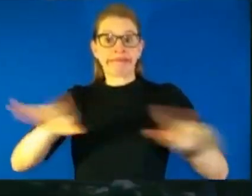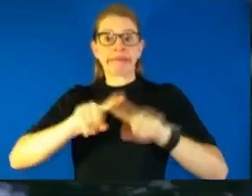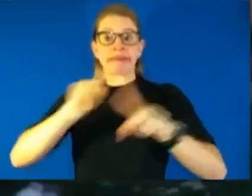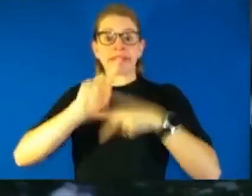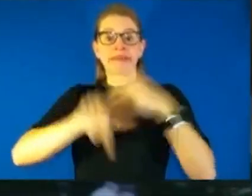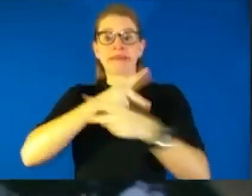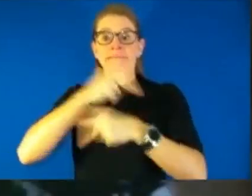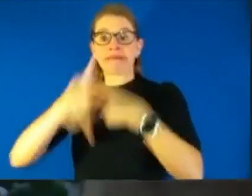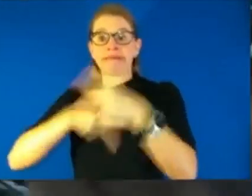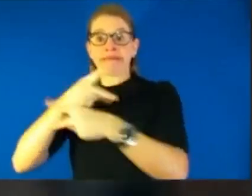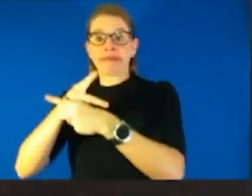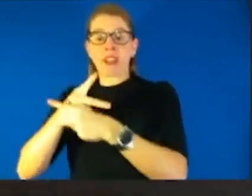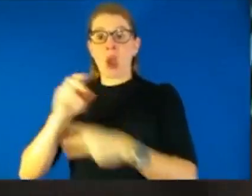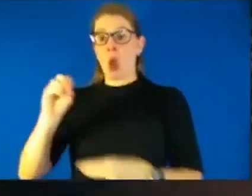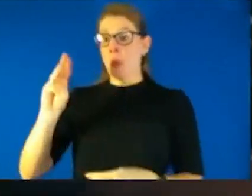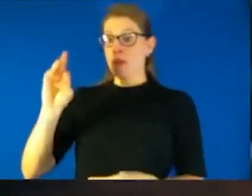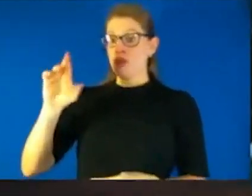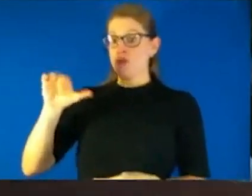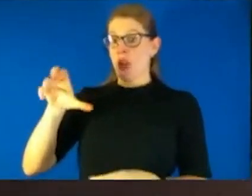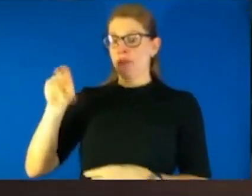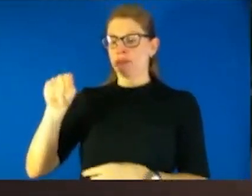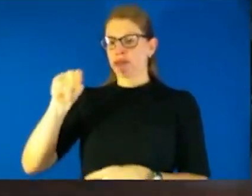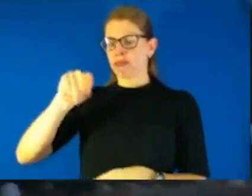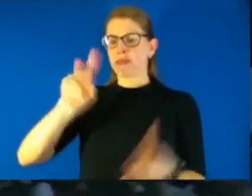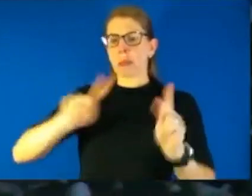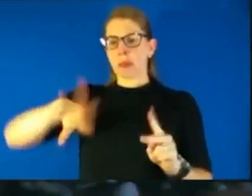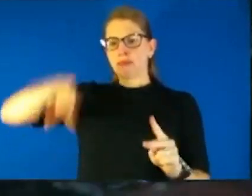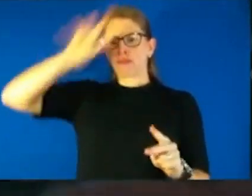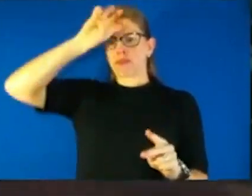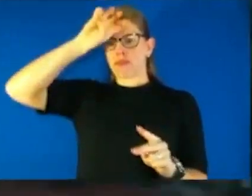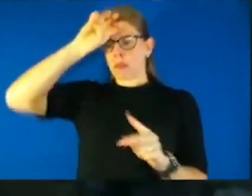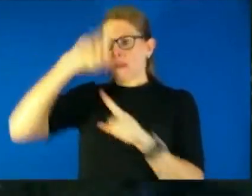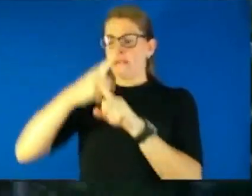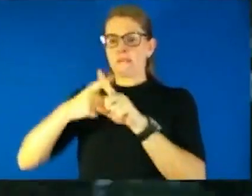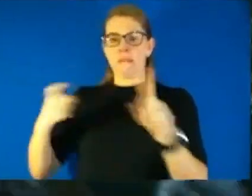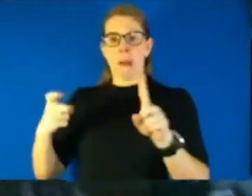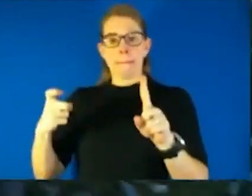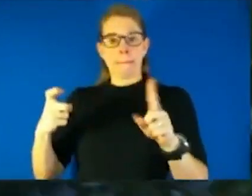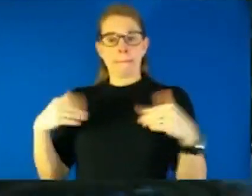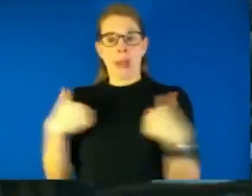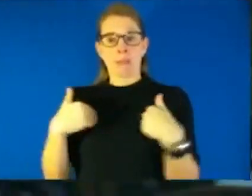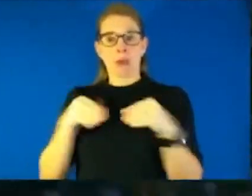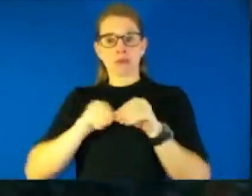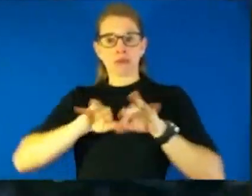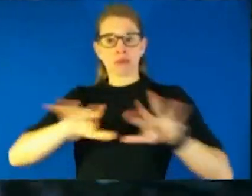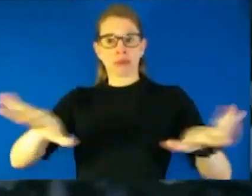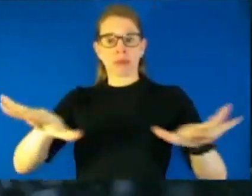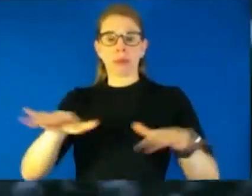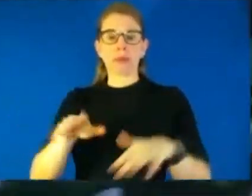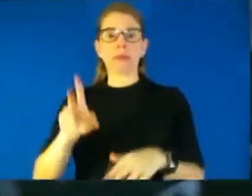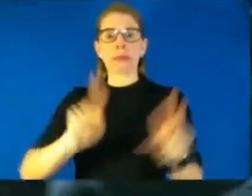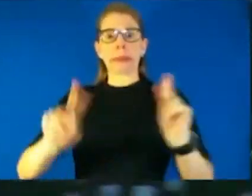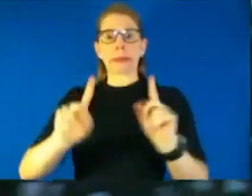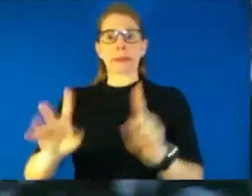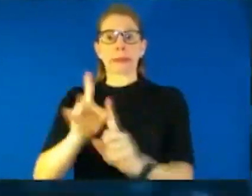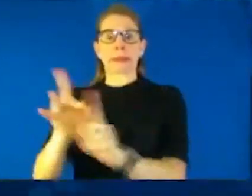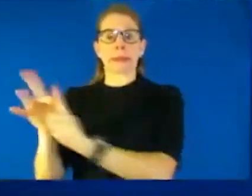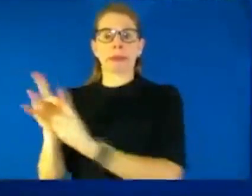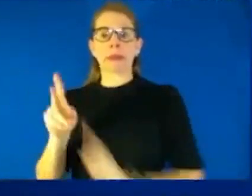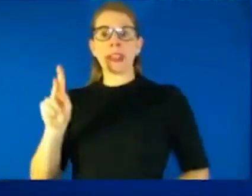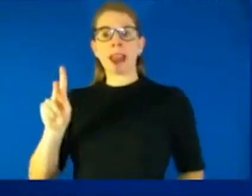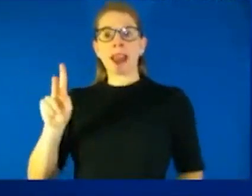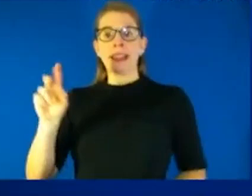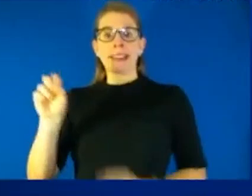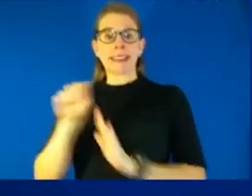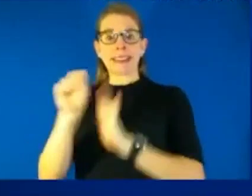the Omicron variant began this way. We have brought back our fantastic animal experts from K-State. They will help us better understand the